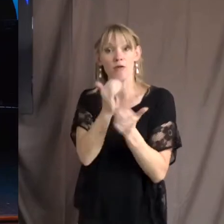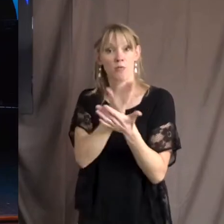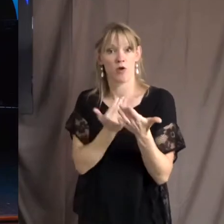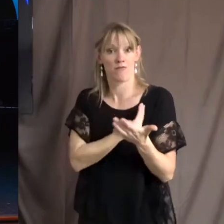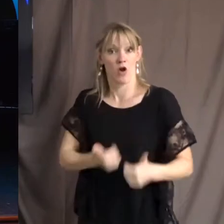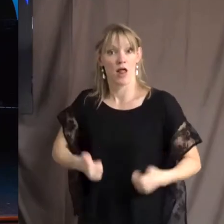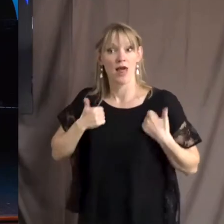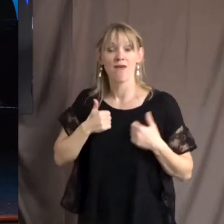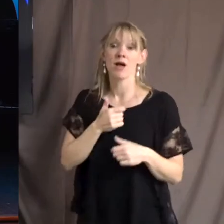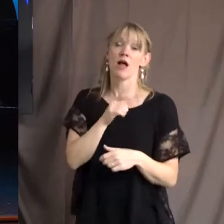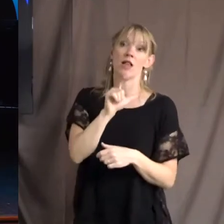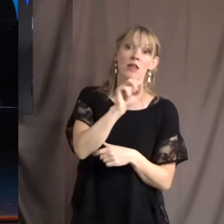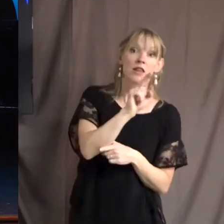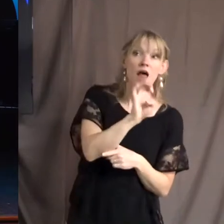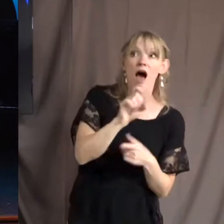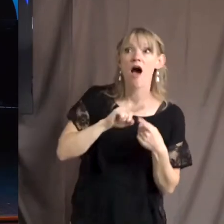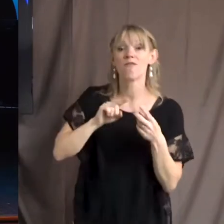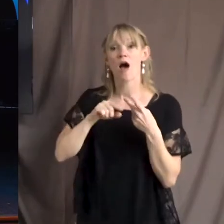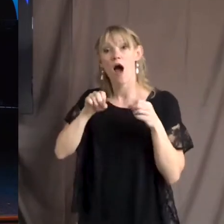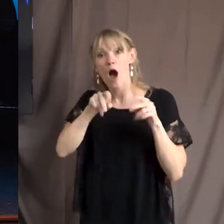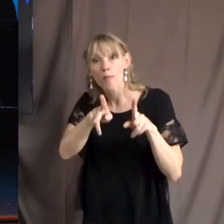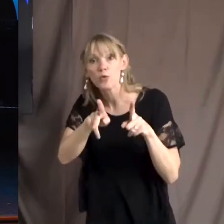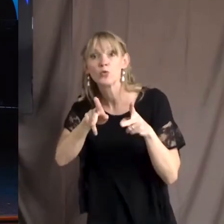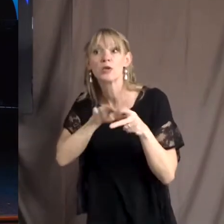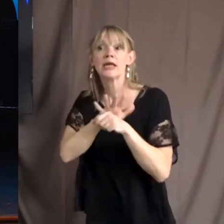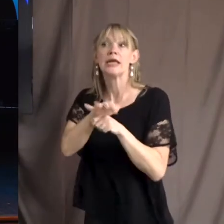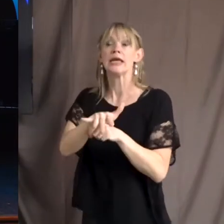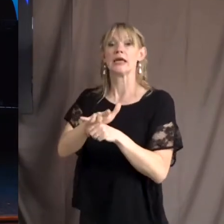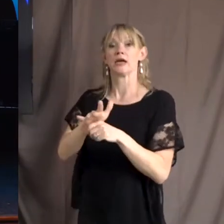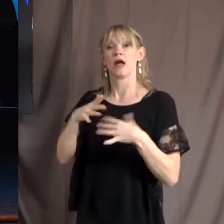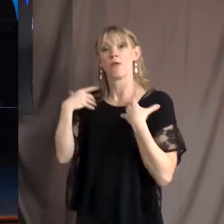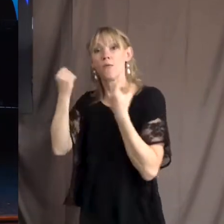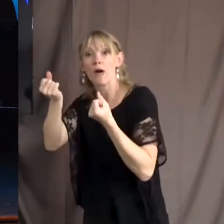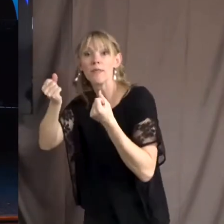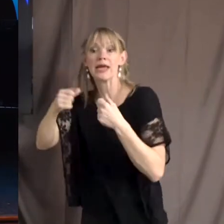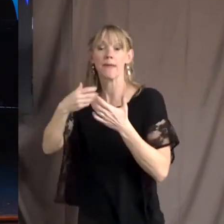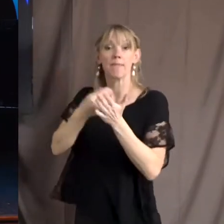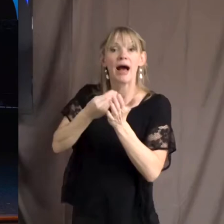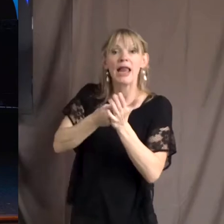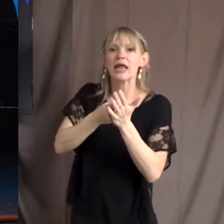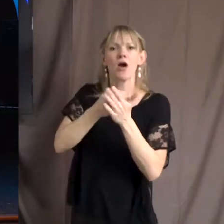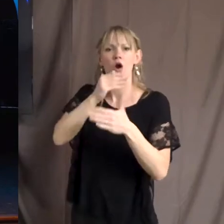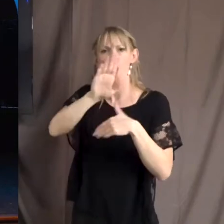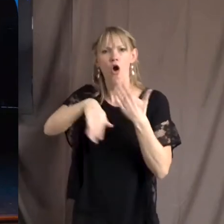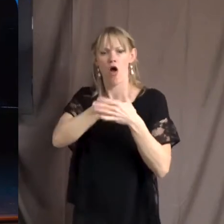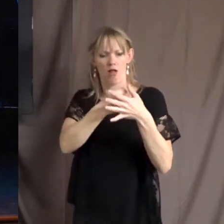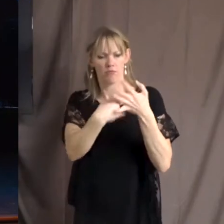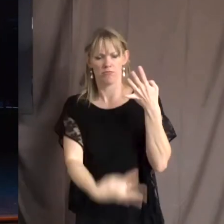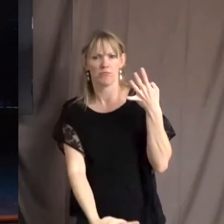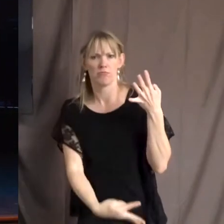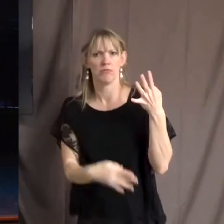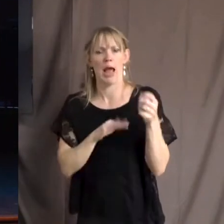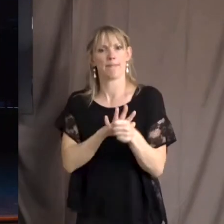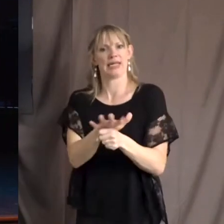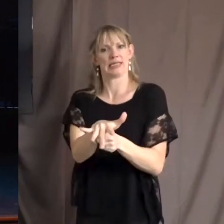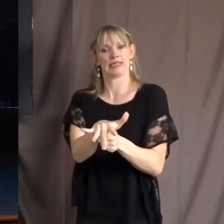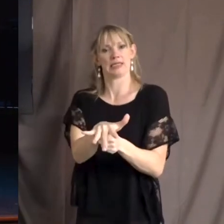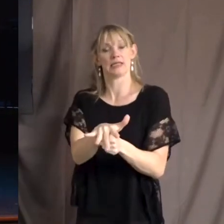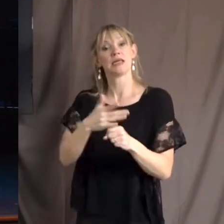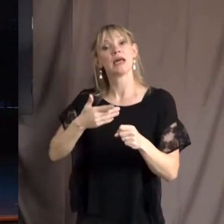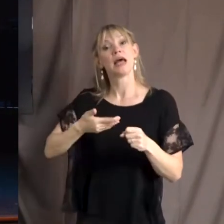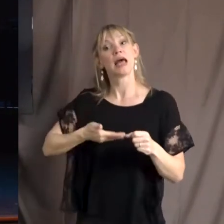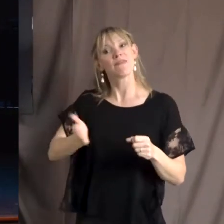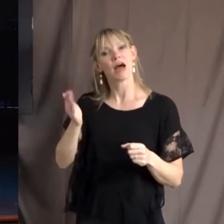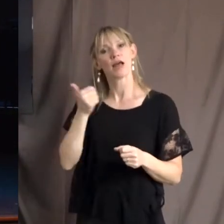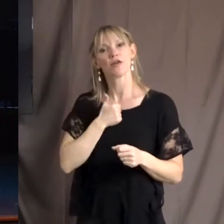abundance of love, abundance of opportunity, abundance of well-being, abundance of money. It's about all of it, and invite ourselves to